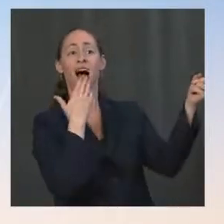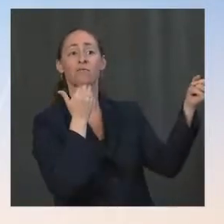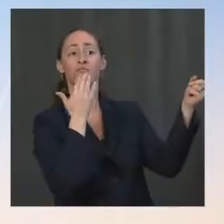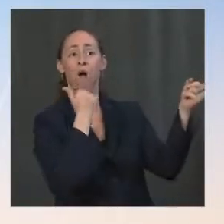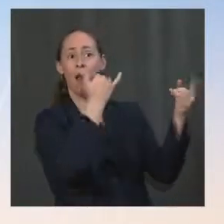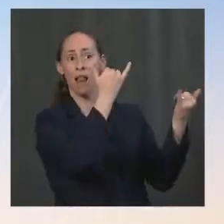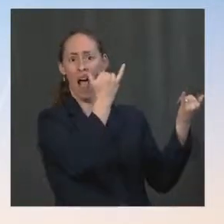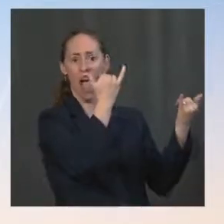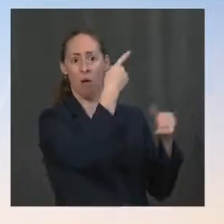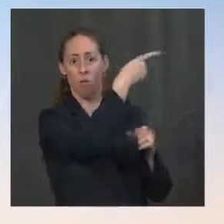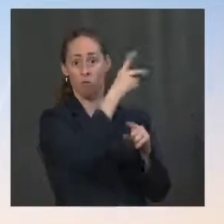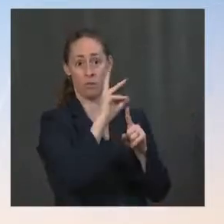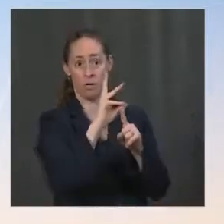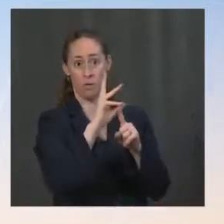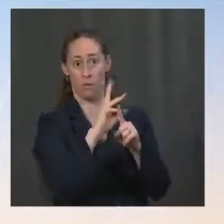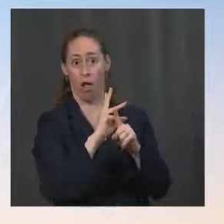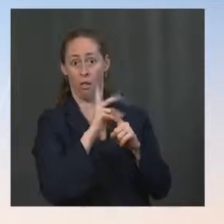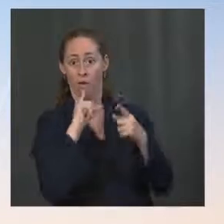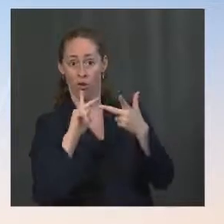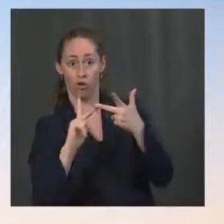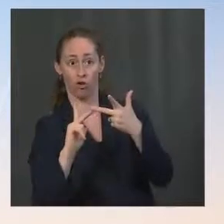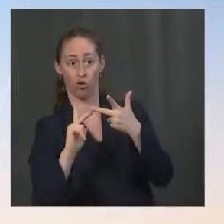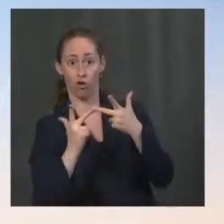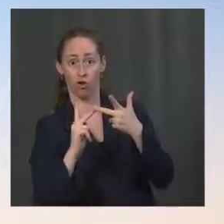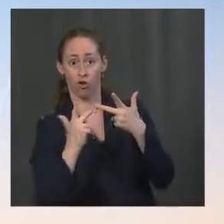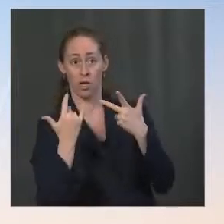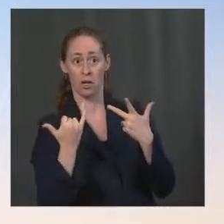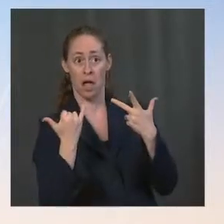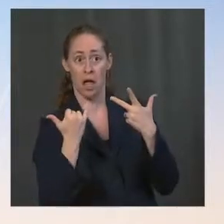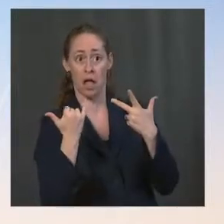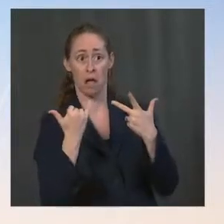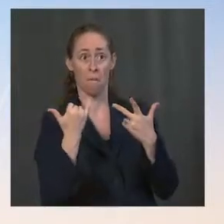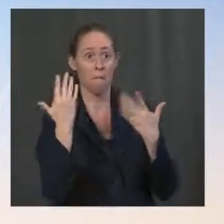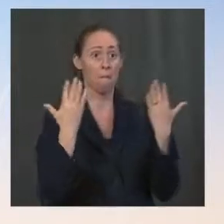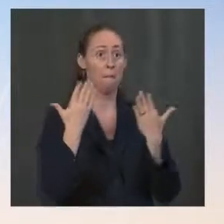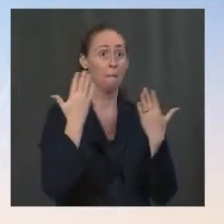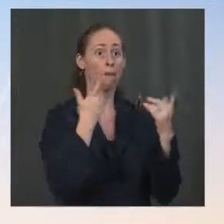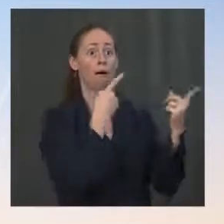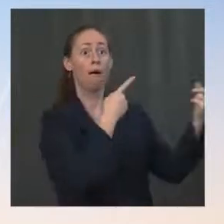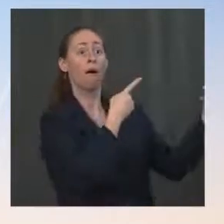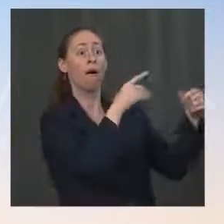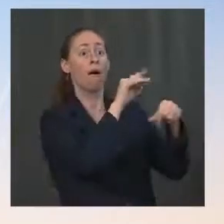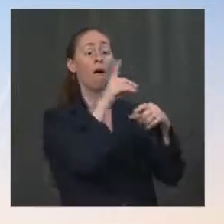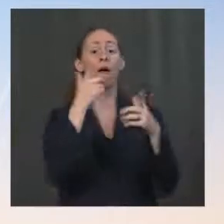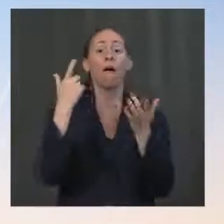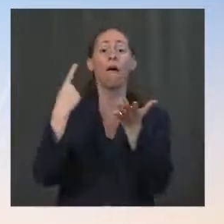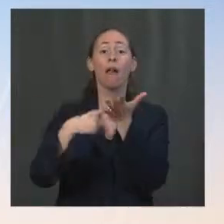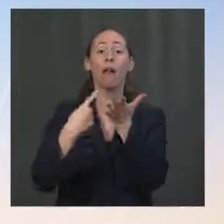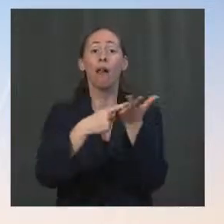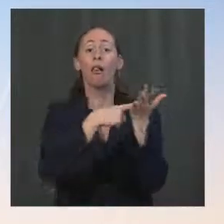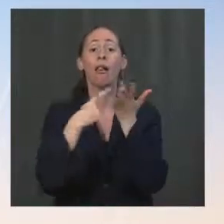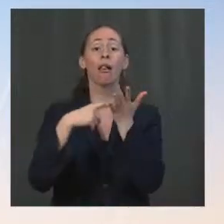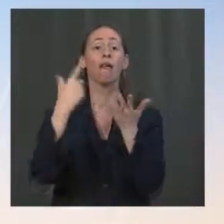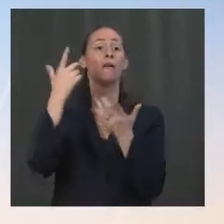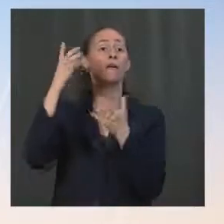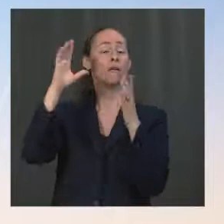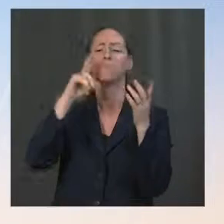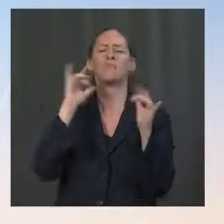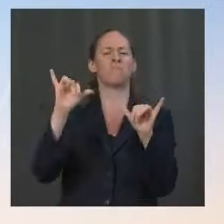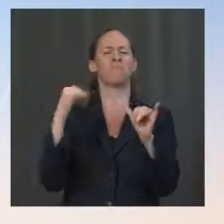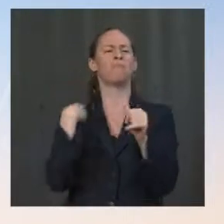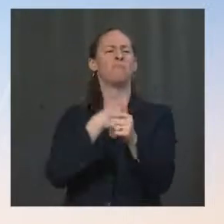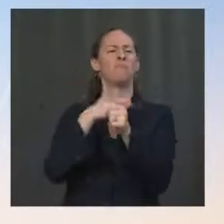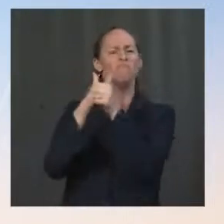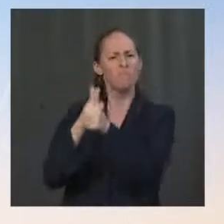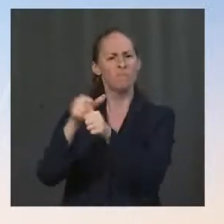boosters, and the president referenced advice he'd been given from the prime minister. Obviously, we make our own assessments based on our health and medical